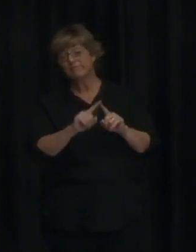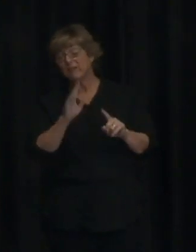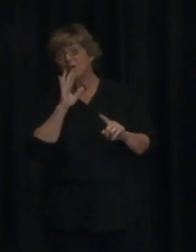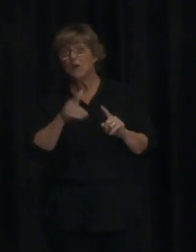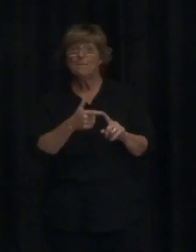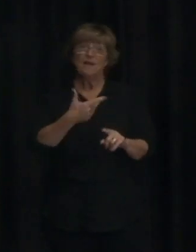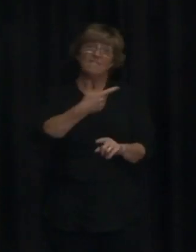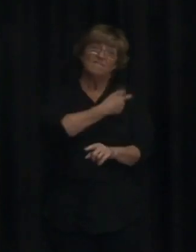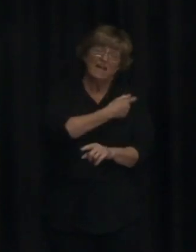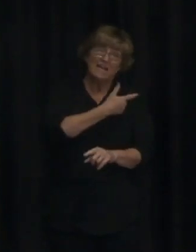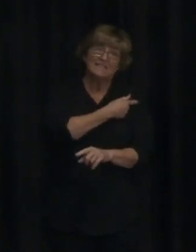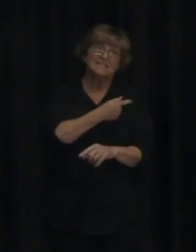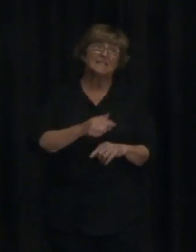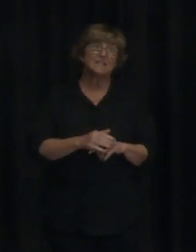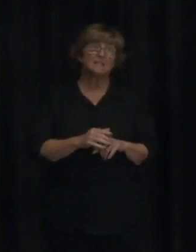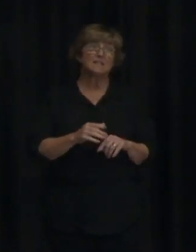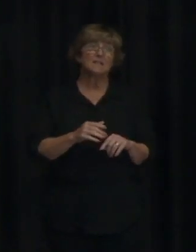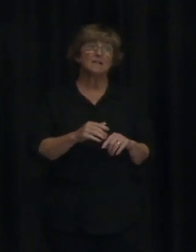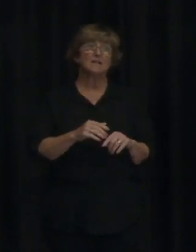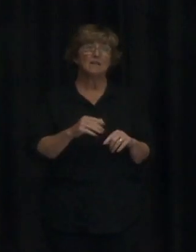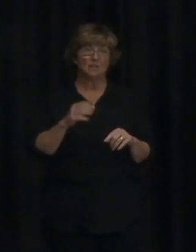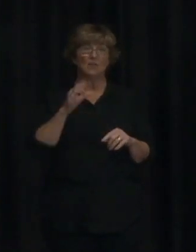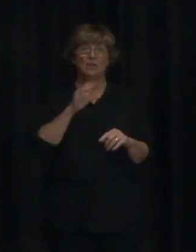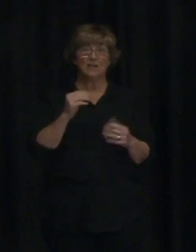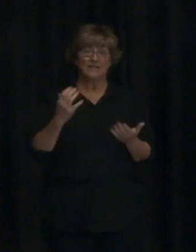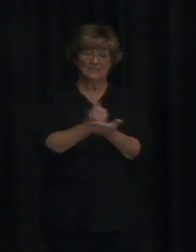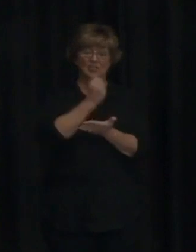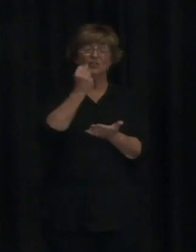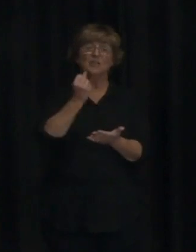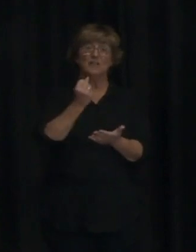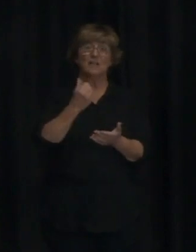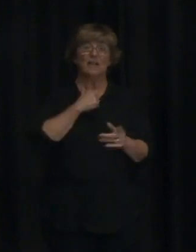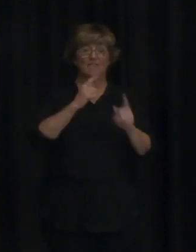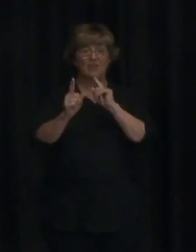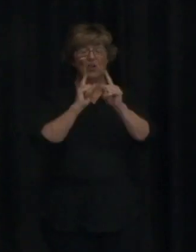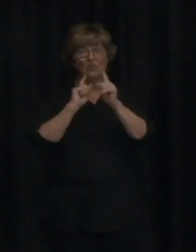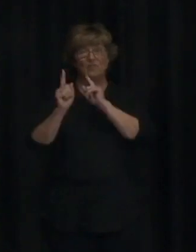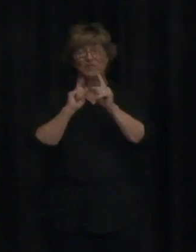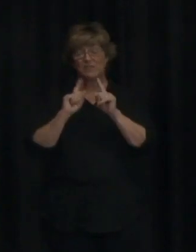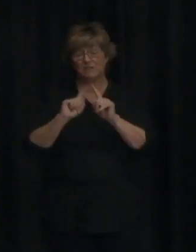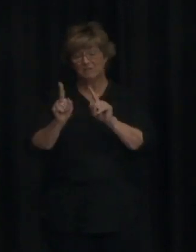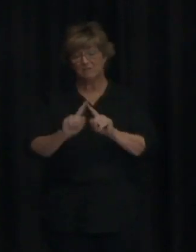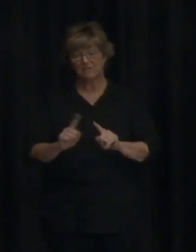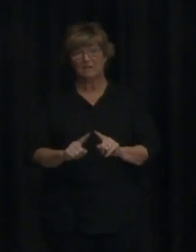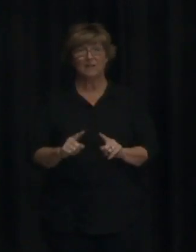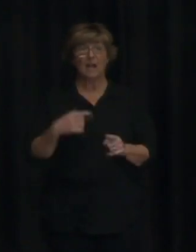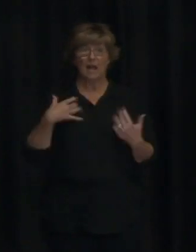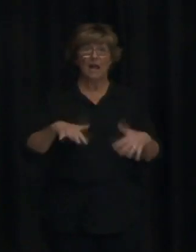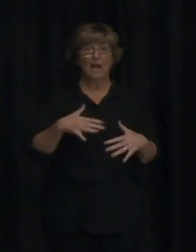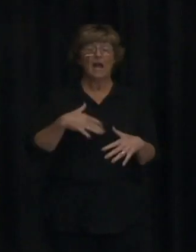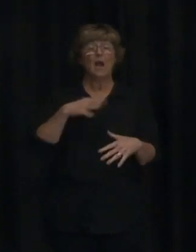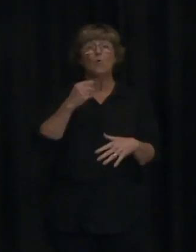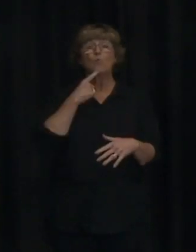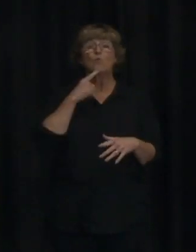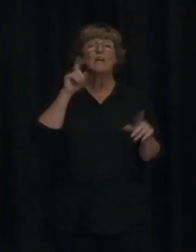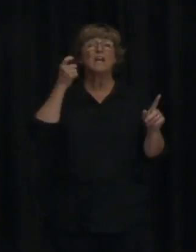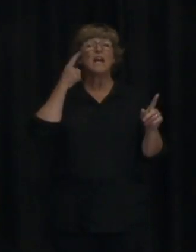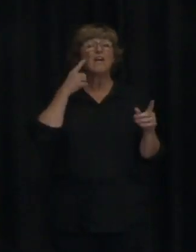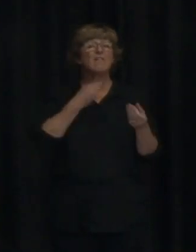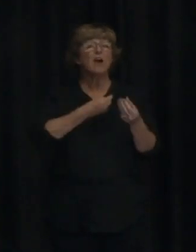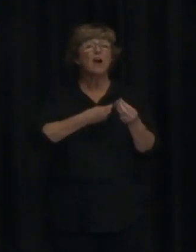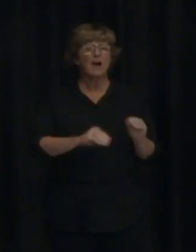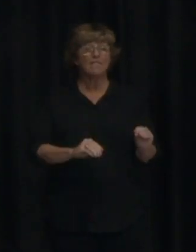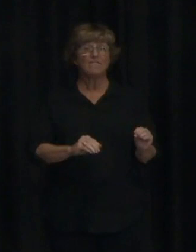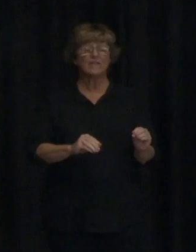and well, certainly in away from the press event, we've had a chance to have those conversations as well. So I would actually say that the governor's office and